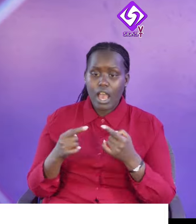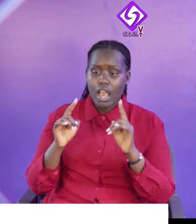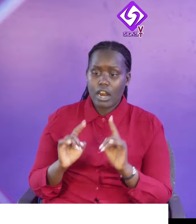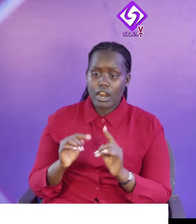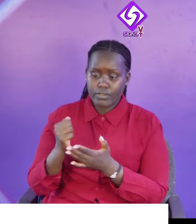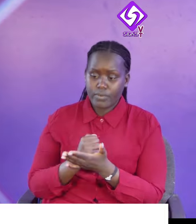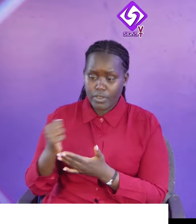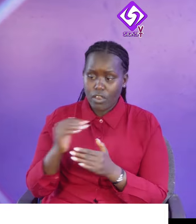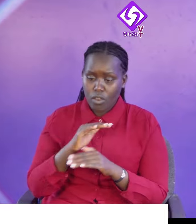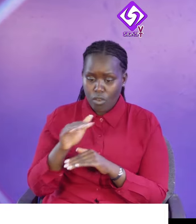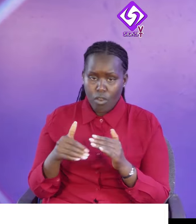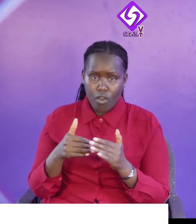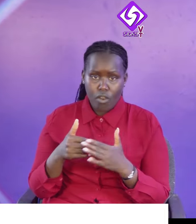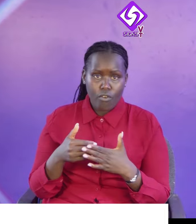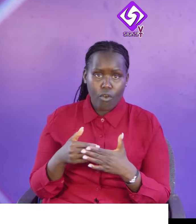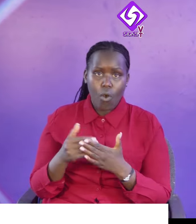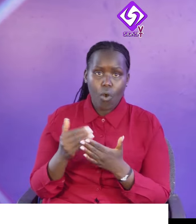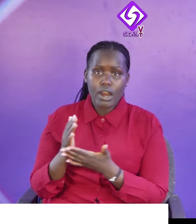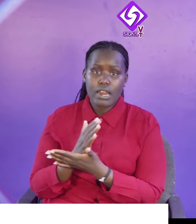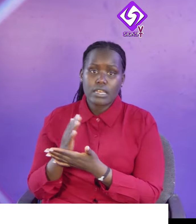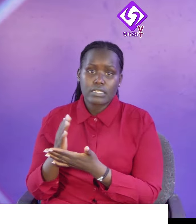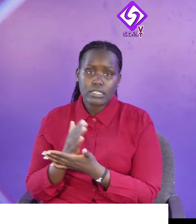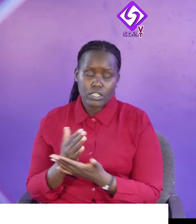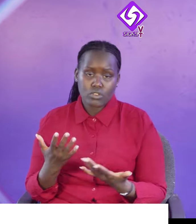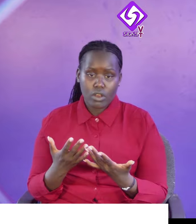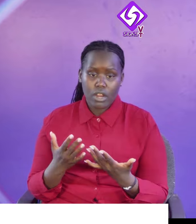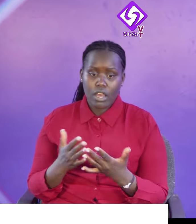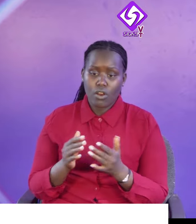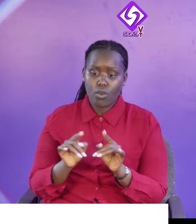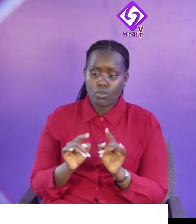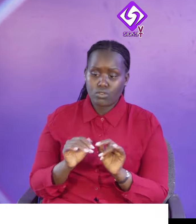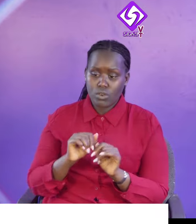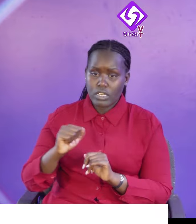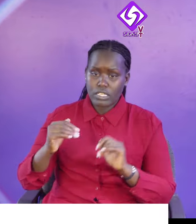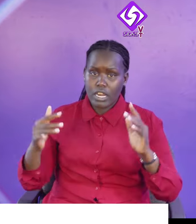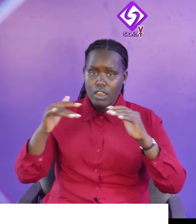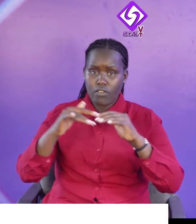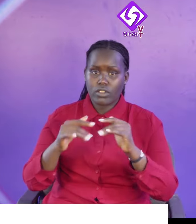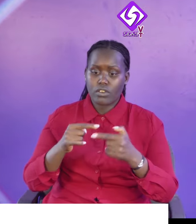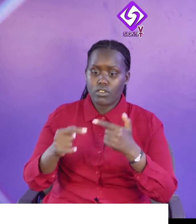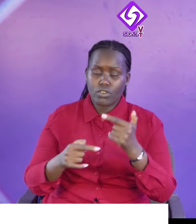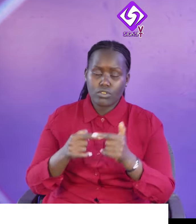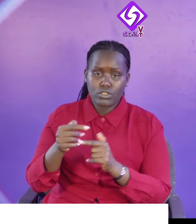suspension of all preliminary sessions at side events of the ongoing Siaya